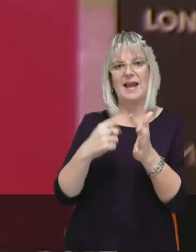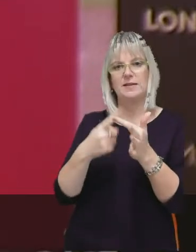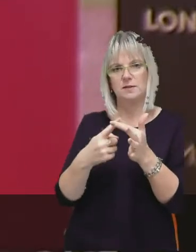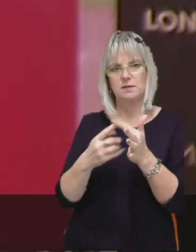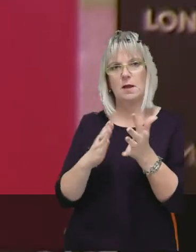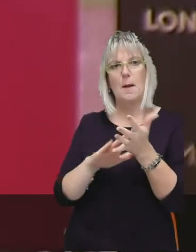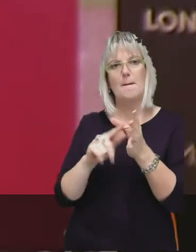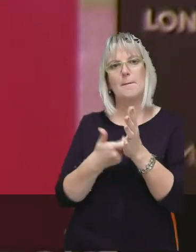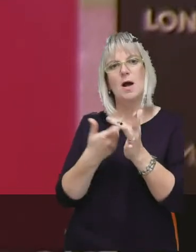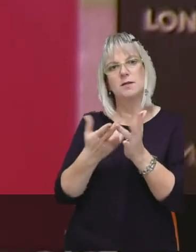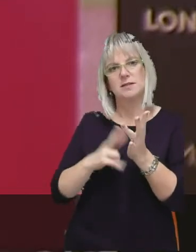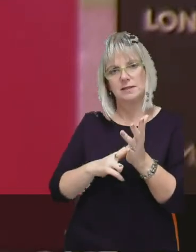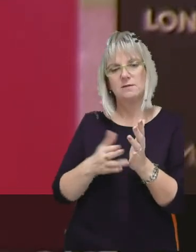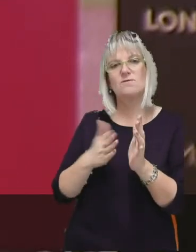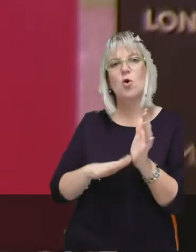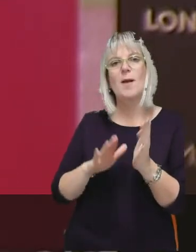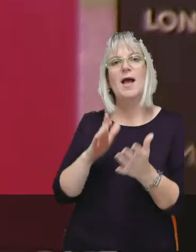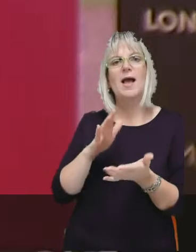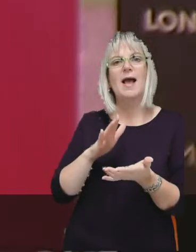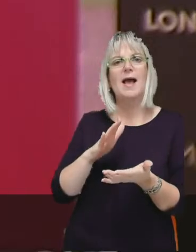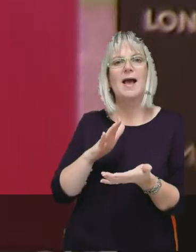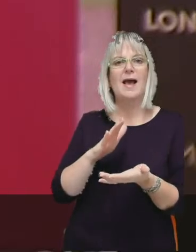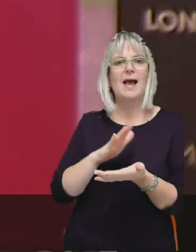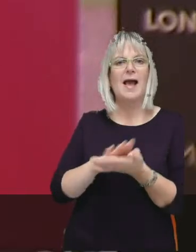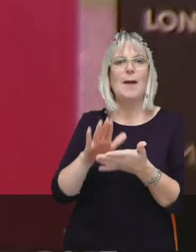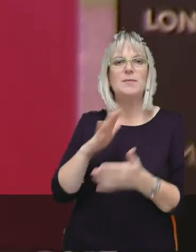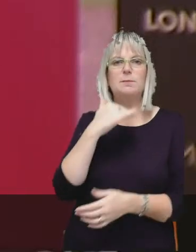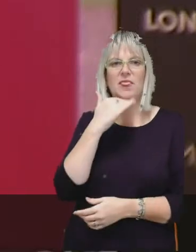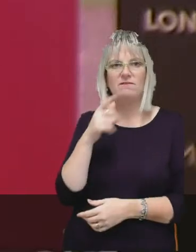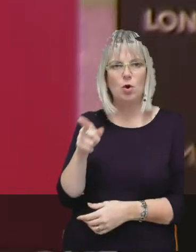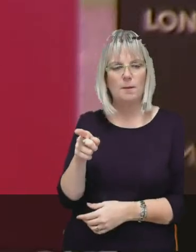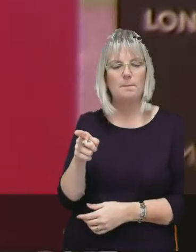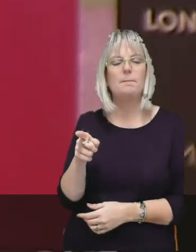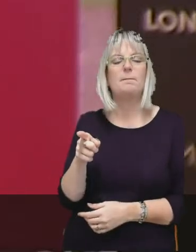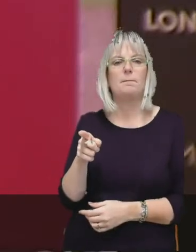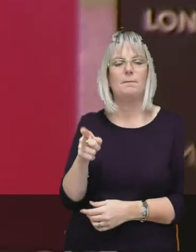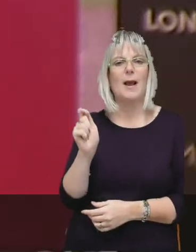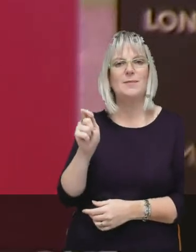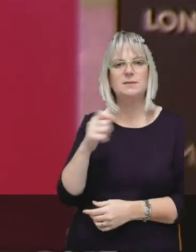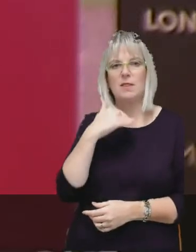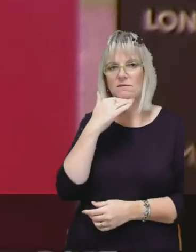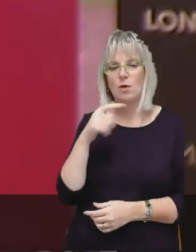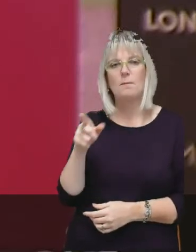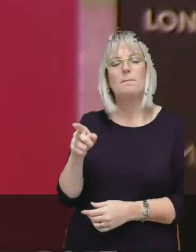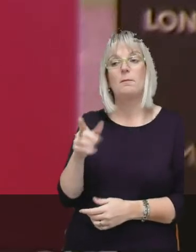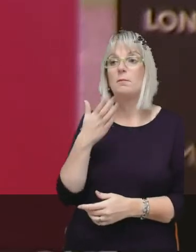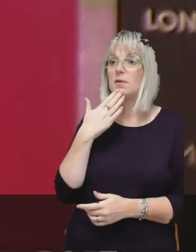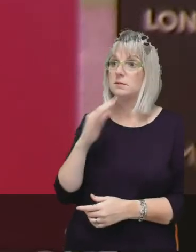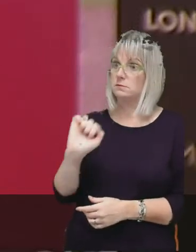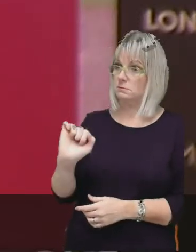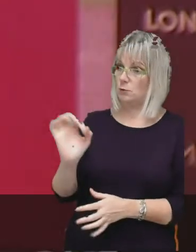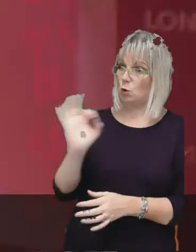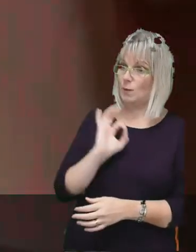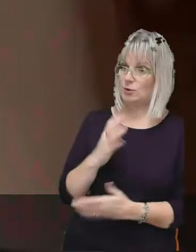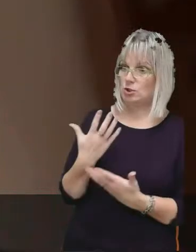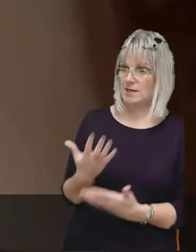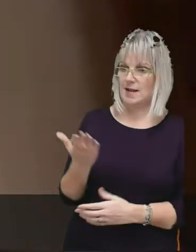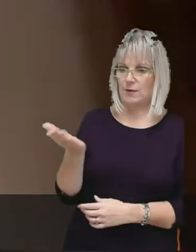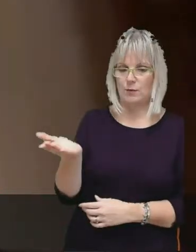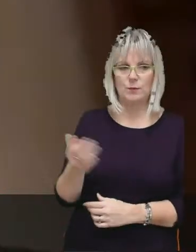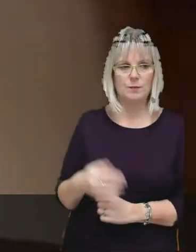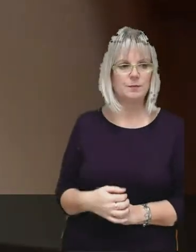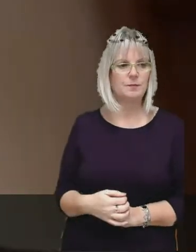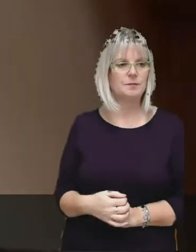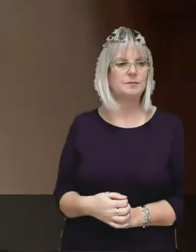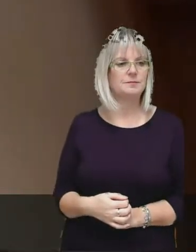Fulham. Council, can you please go ahead and ask your question, please, Lynette? Yes, good